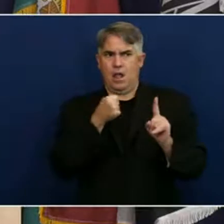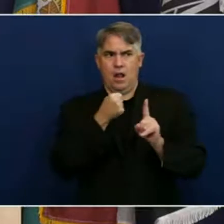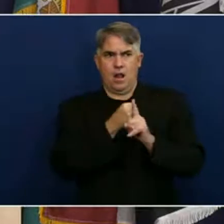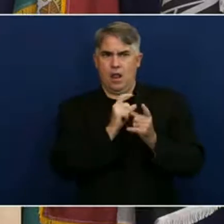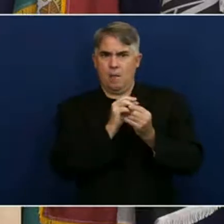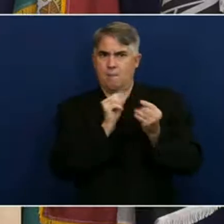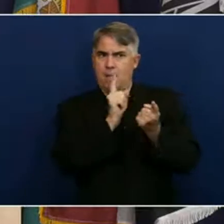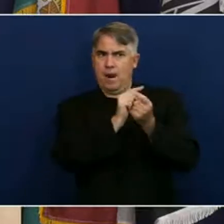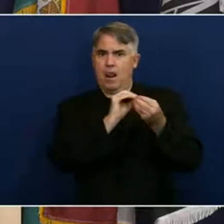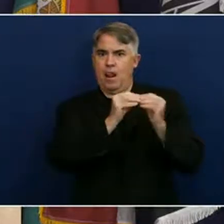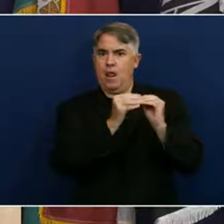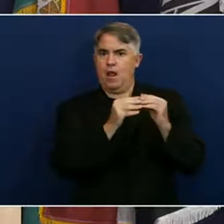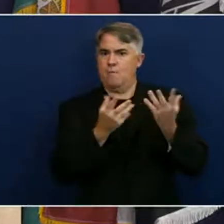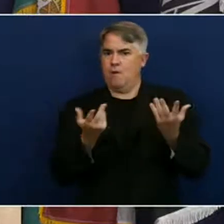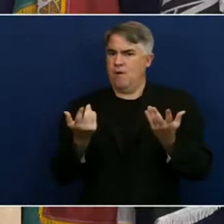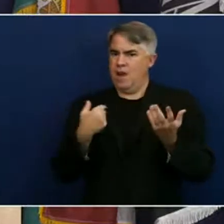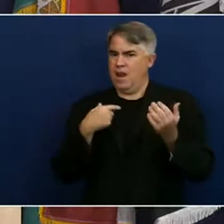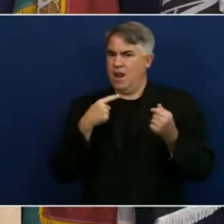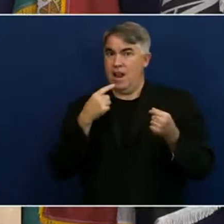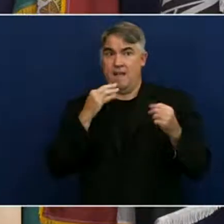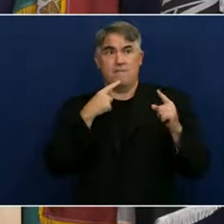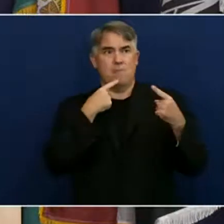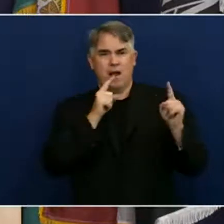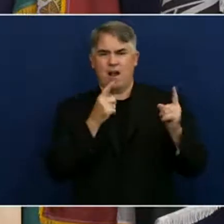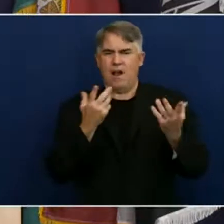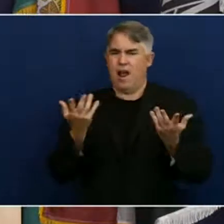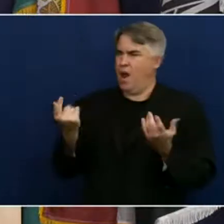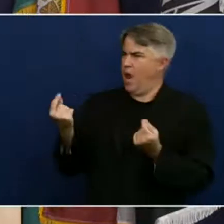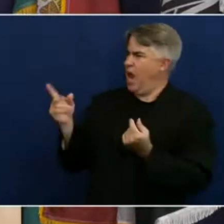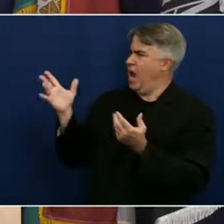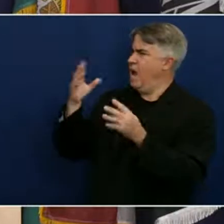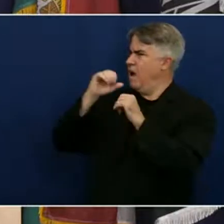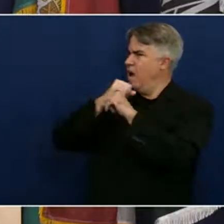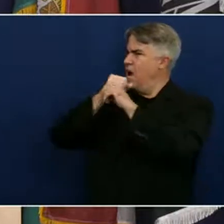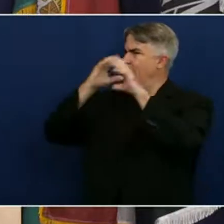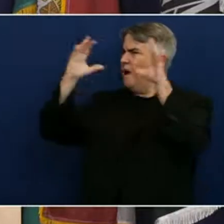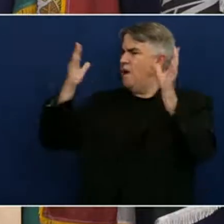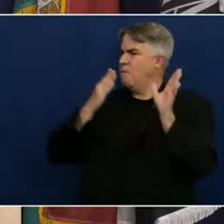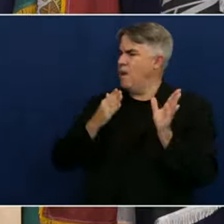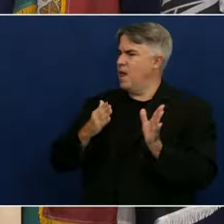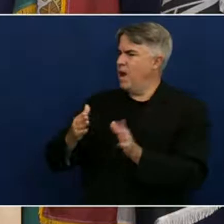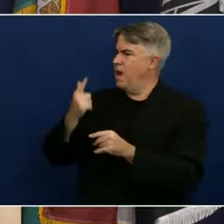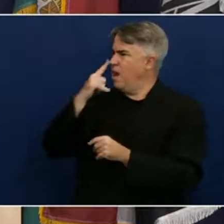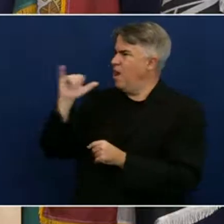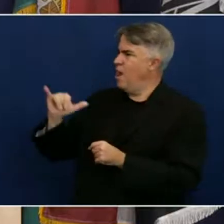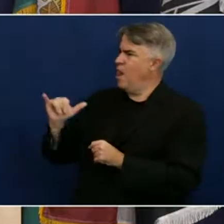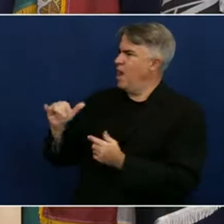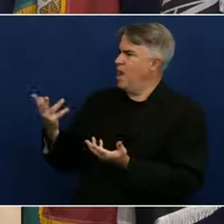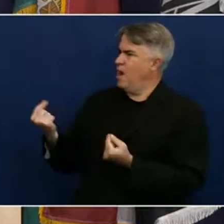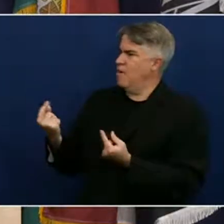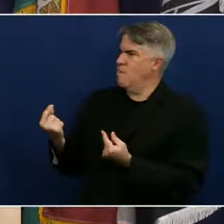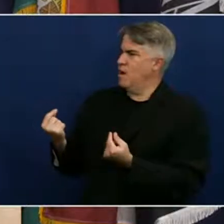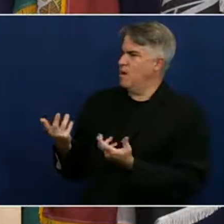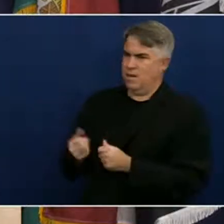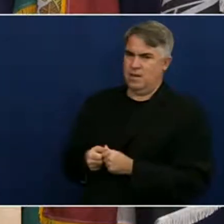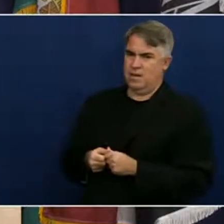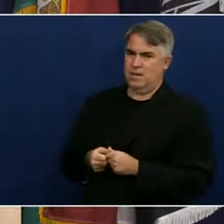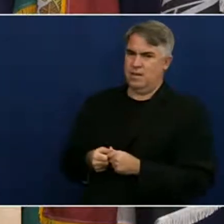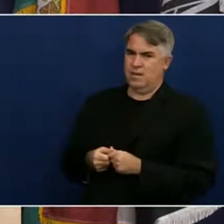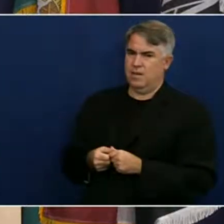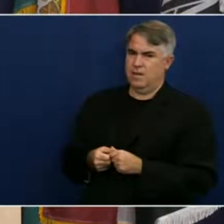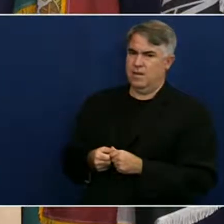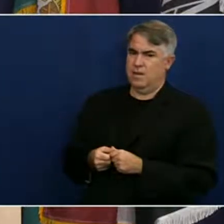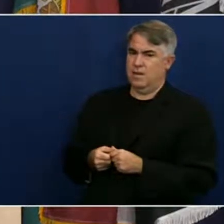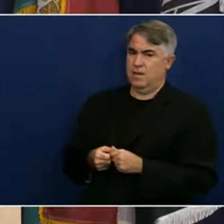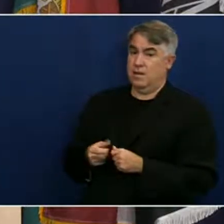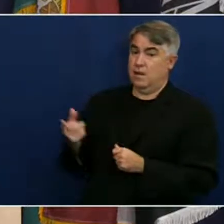do? What if we do or don't by July? What then? Or is it really just going to be about, no matter what